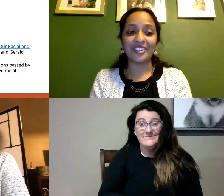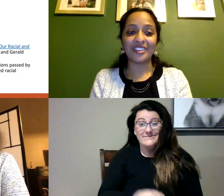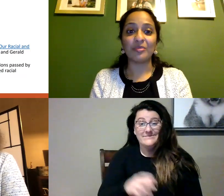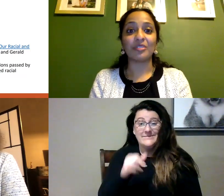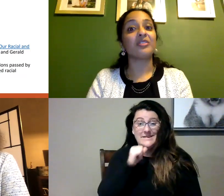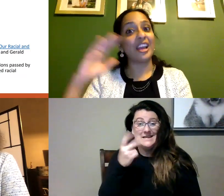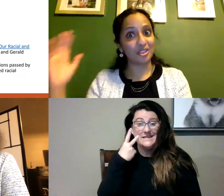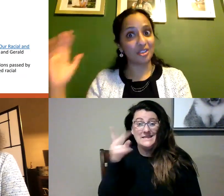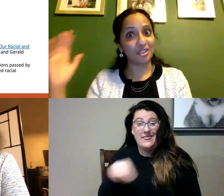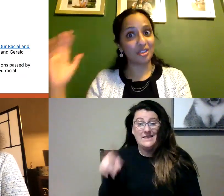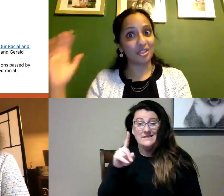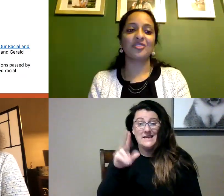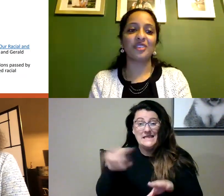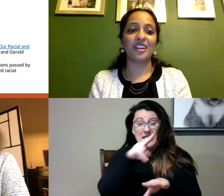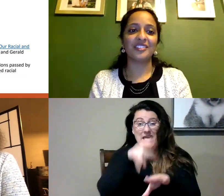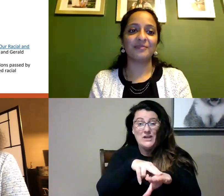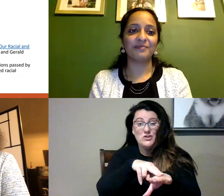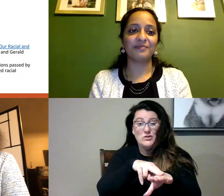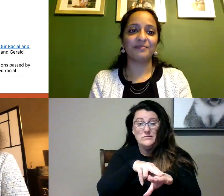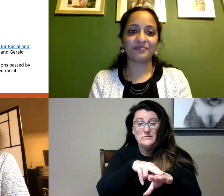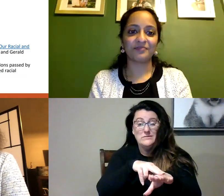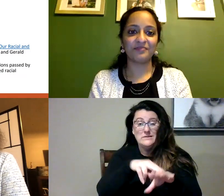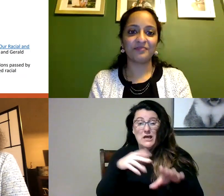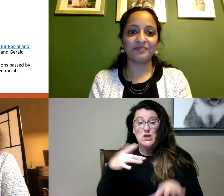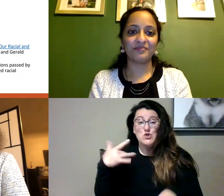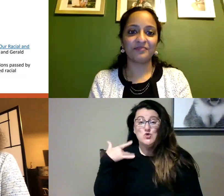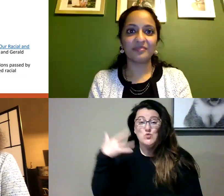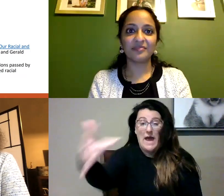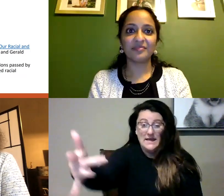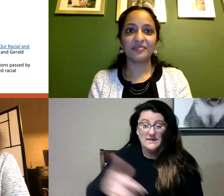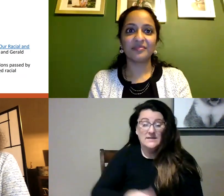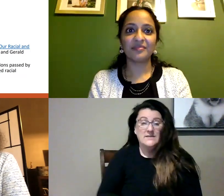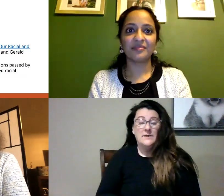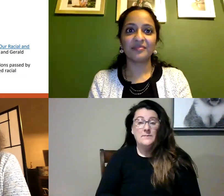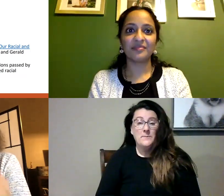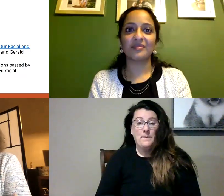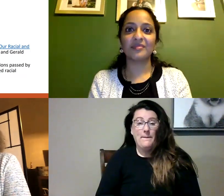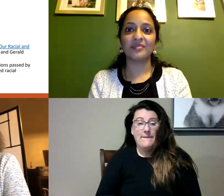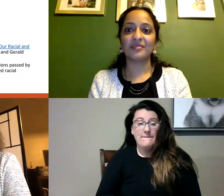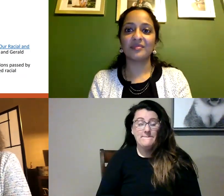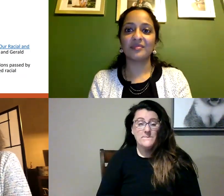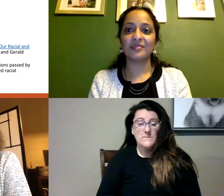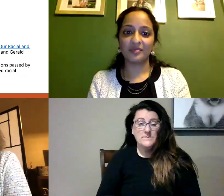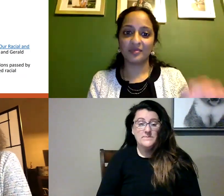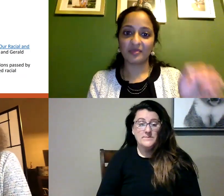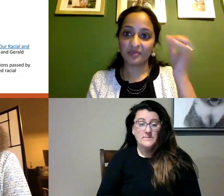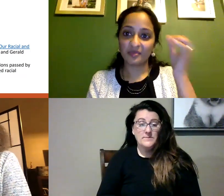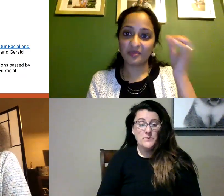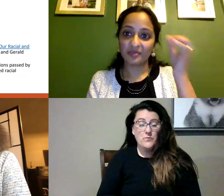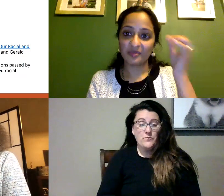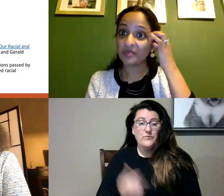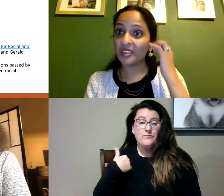the same sort of national trend. Exactly. Well,